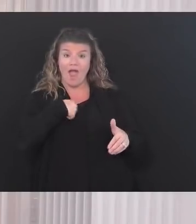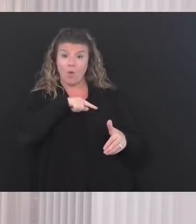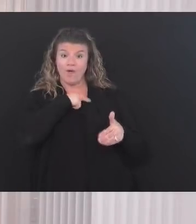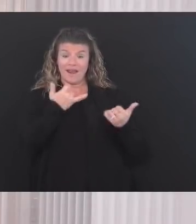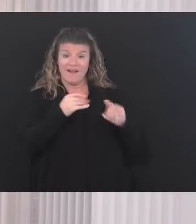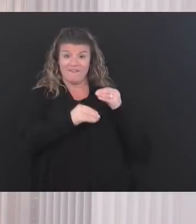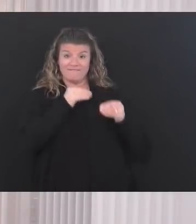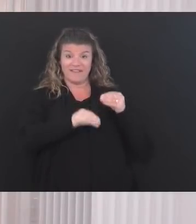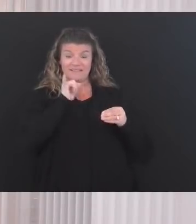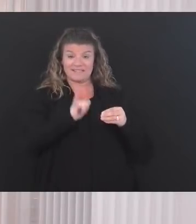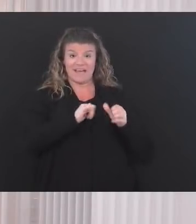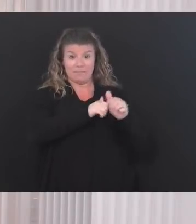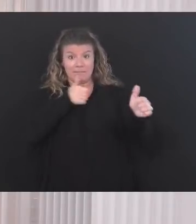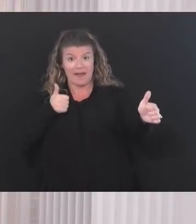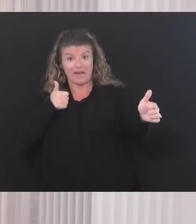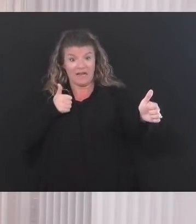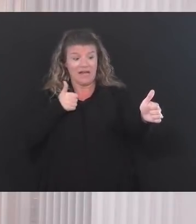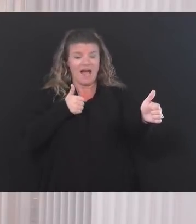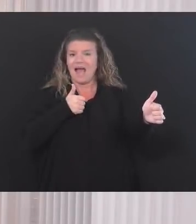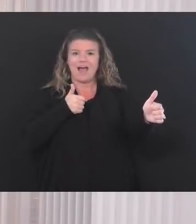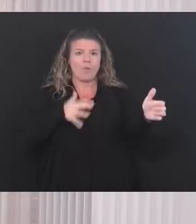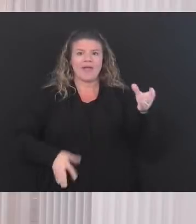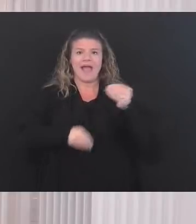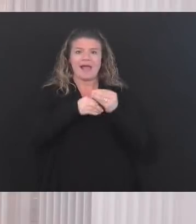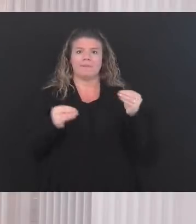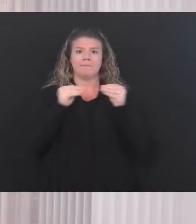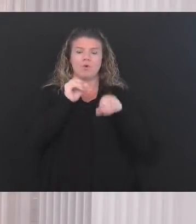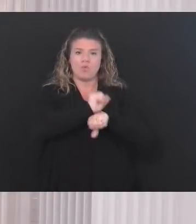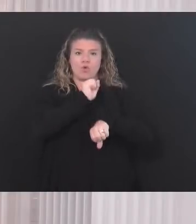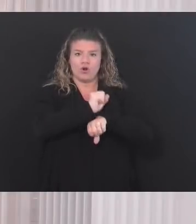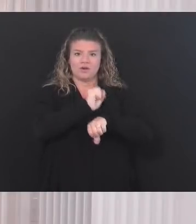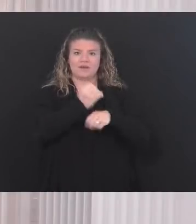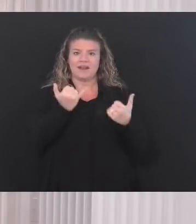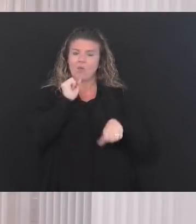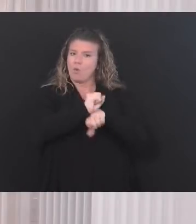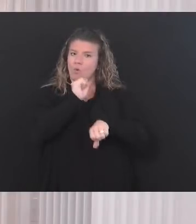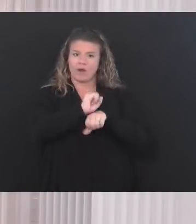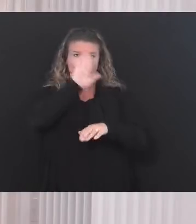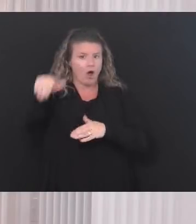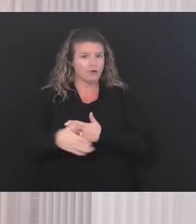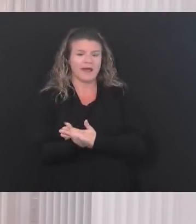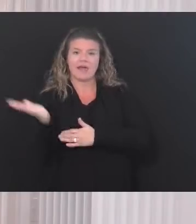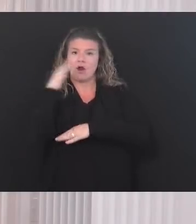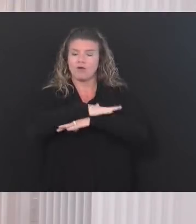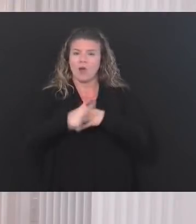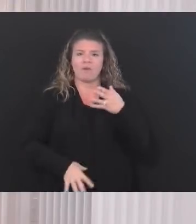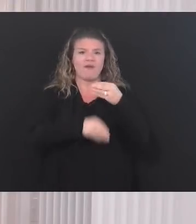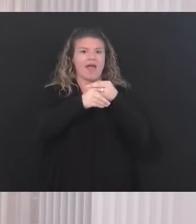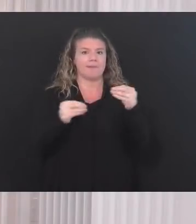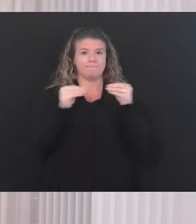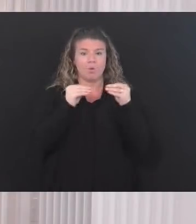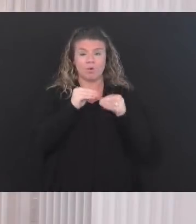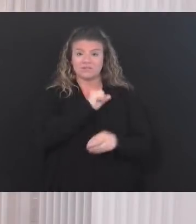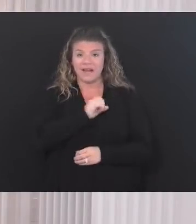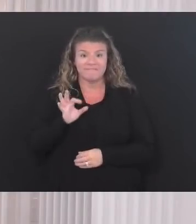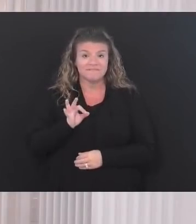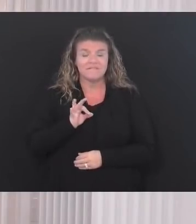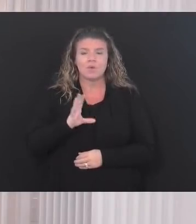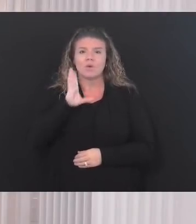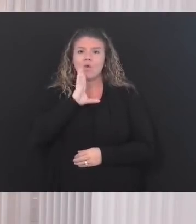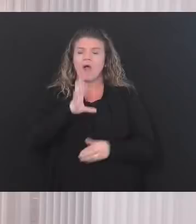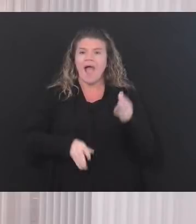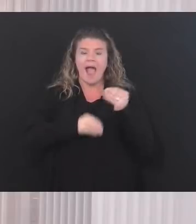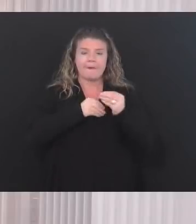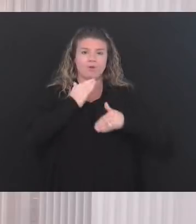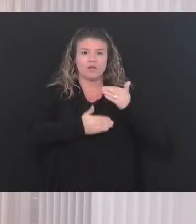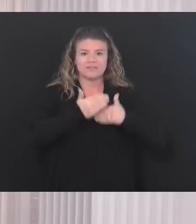the governor's directed. We have that operation going to be going 24/7. We've added staff. We're going to add processors